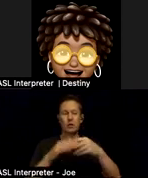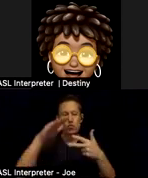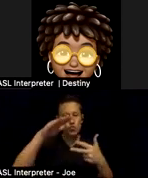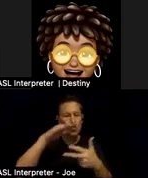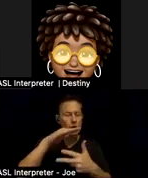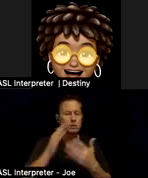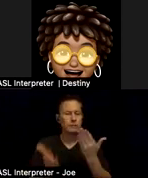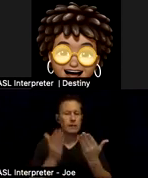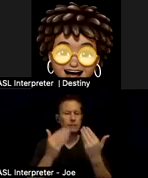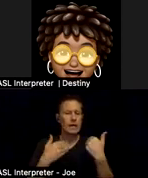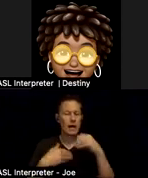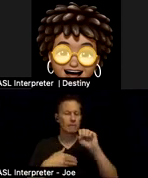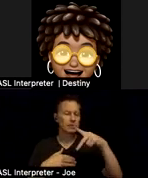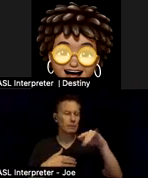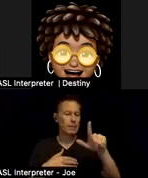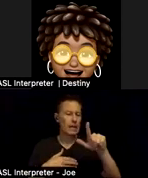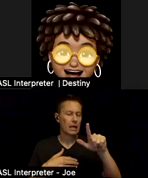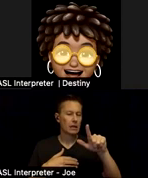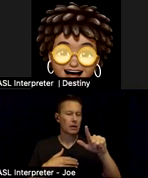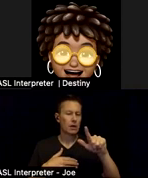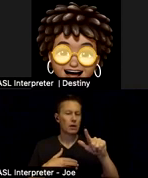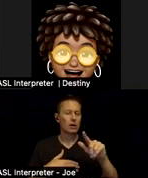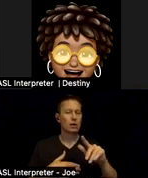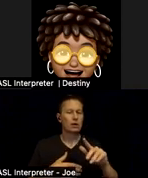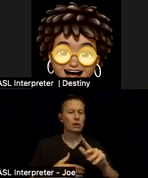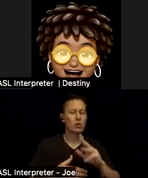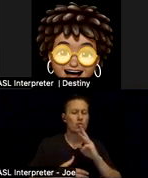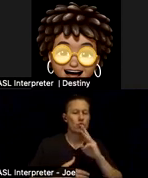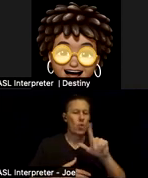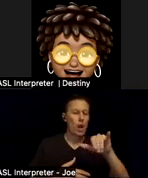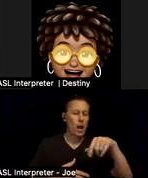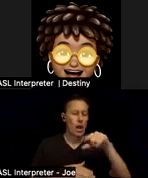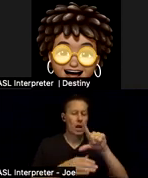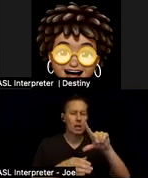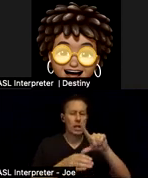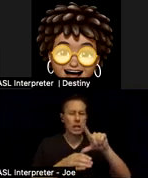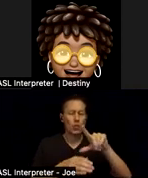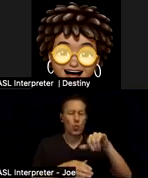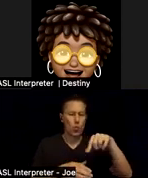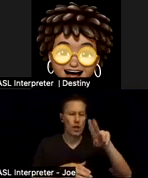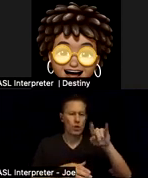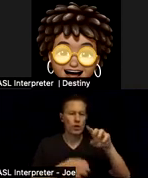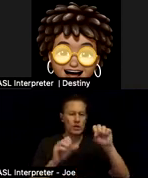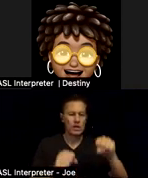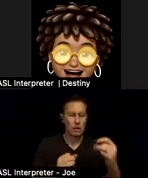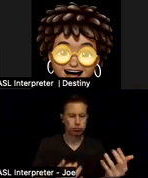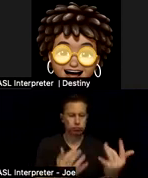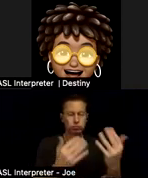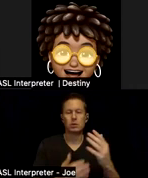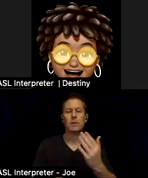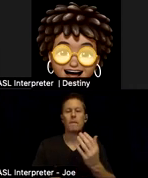a spill of a flammable liquid, that you don't have your pilot for the water